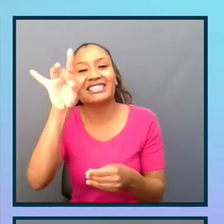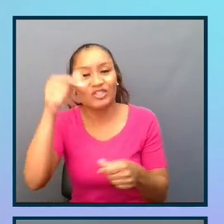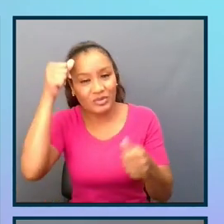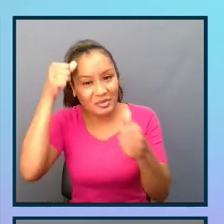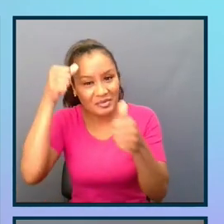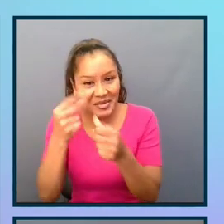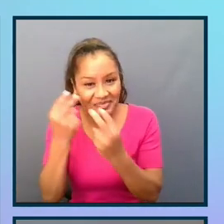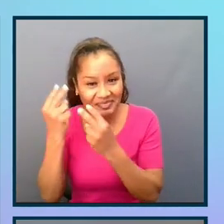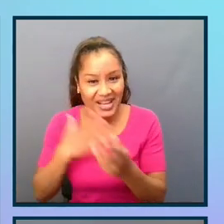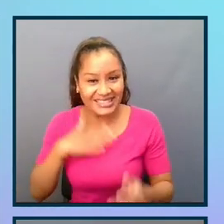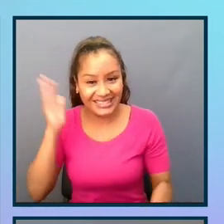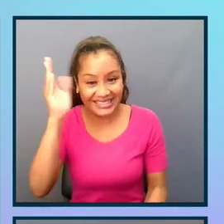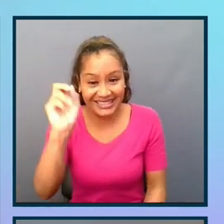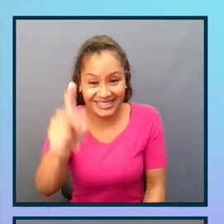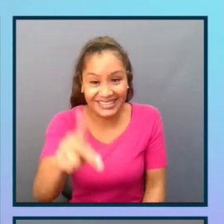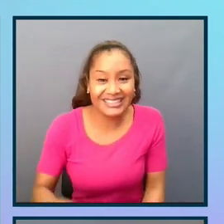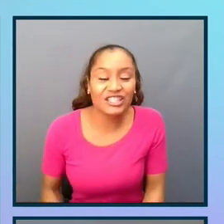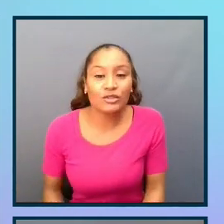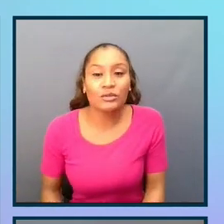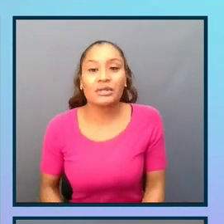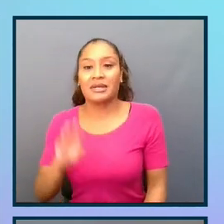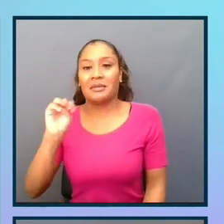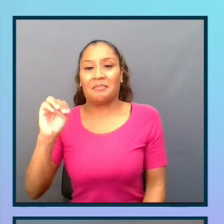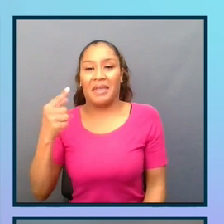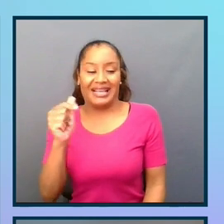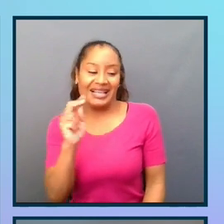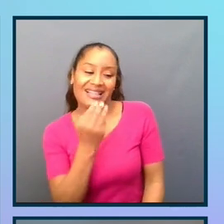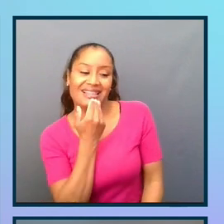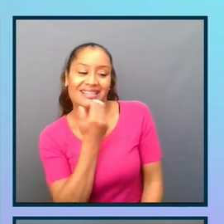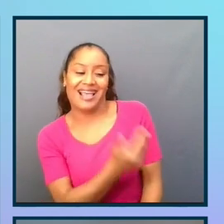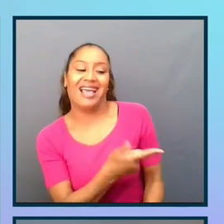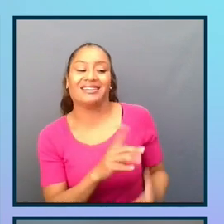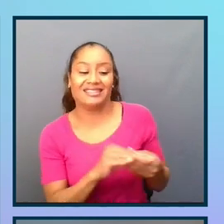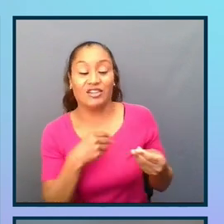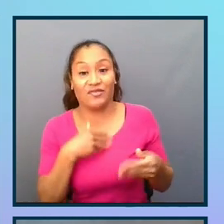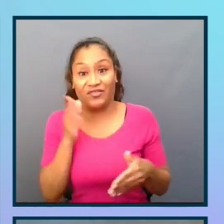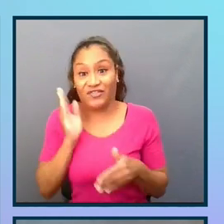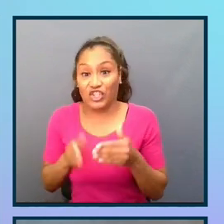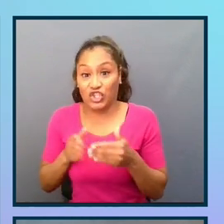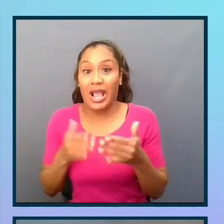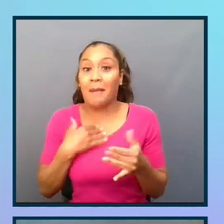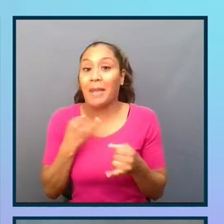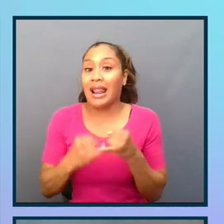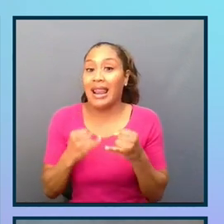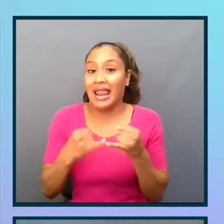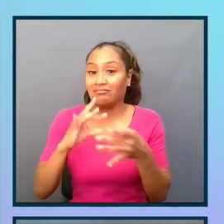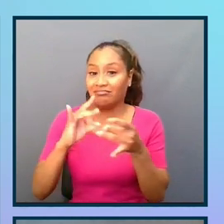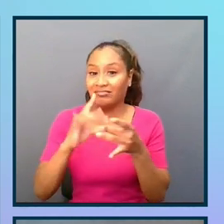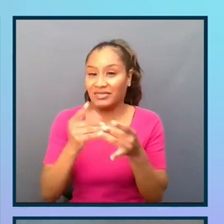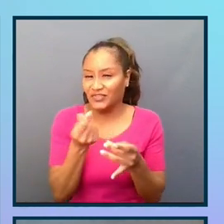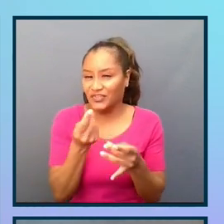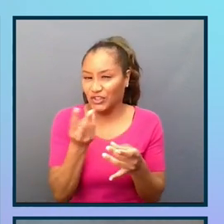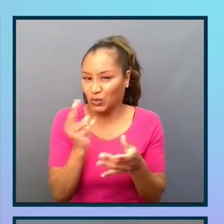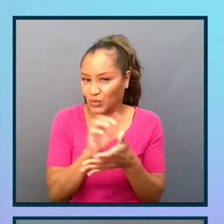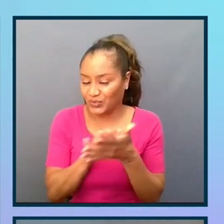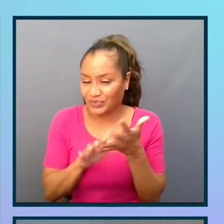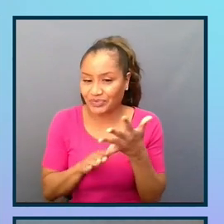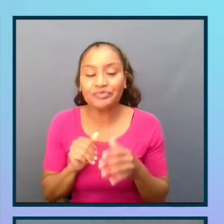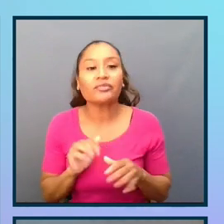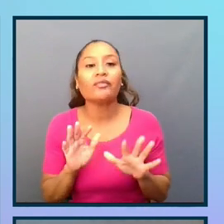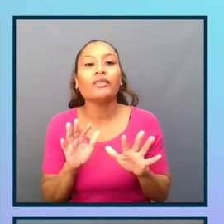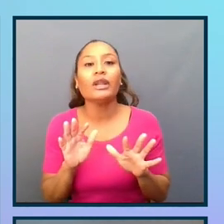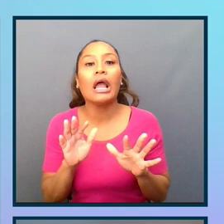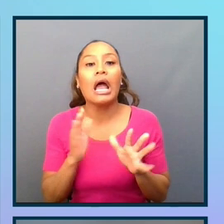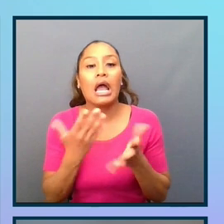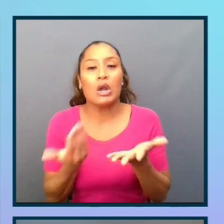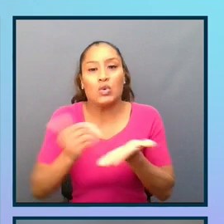Thanks, Daniel. As we finish up the presentation portion of our time today, we wanted to leave you with a few things. To